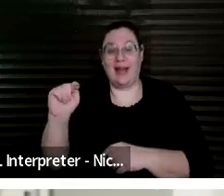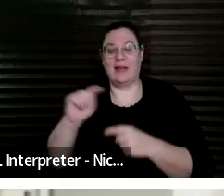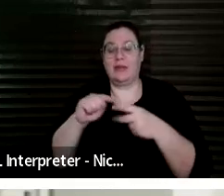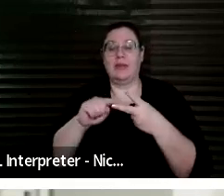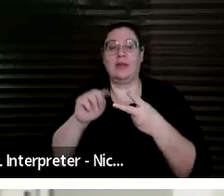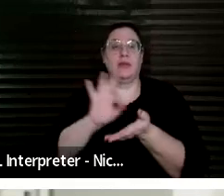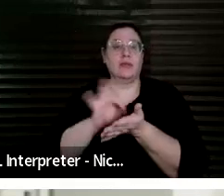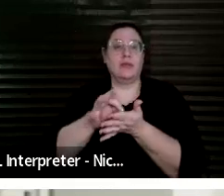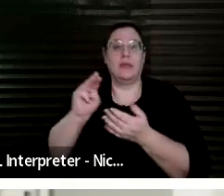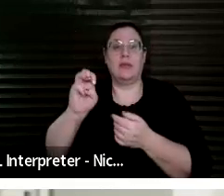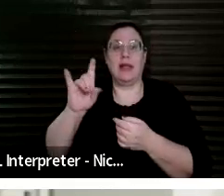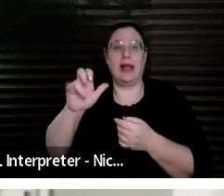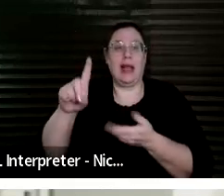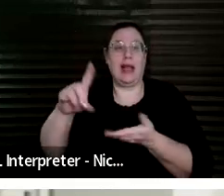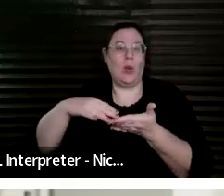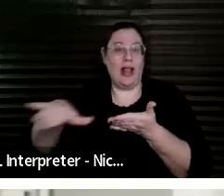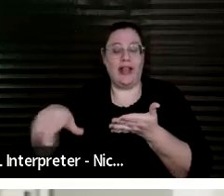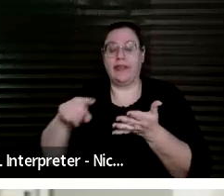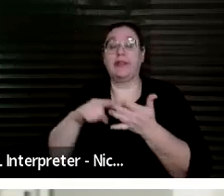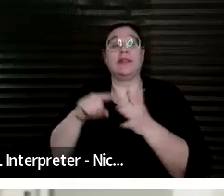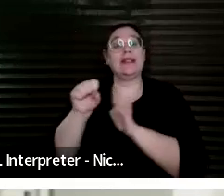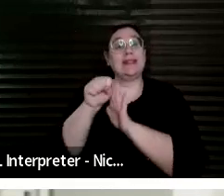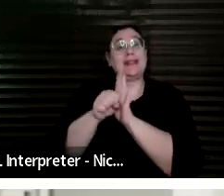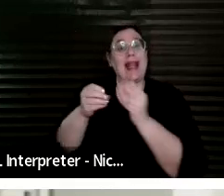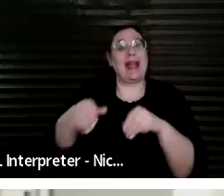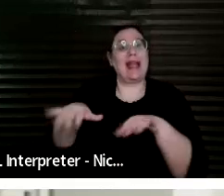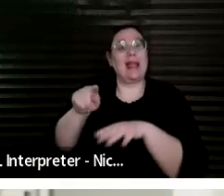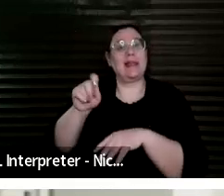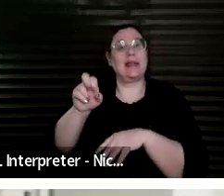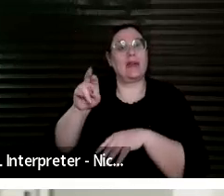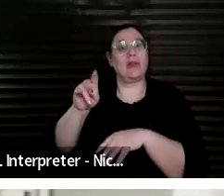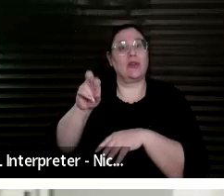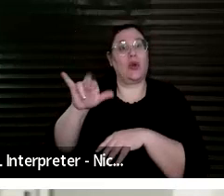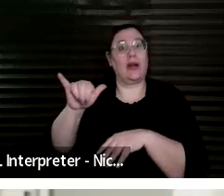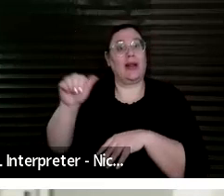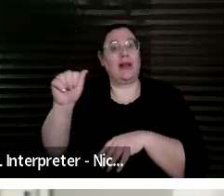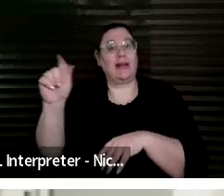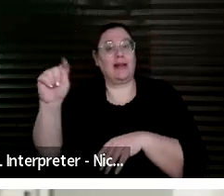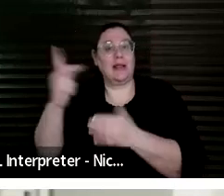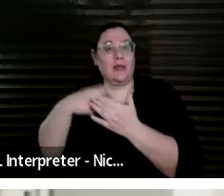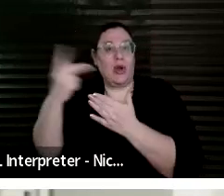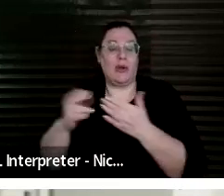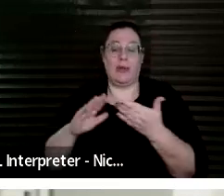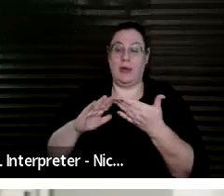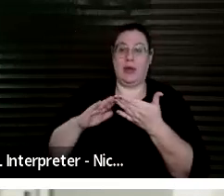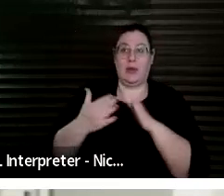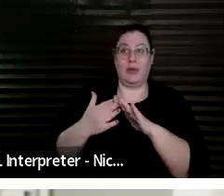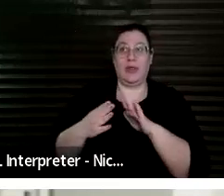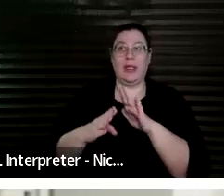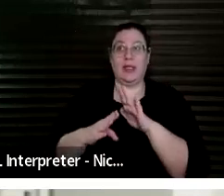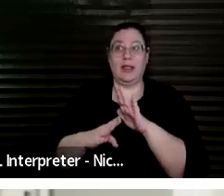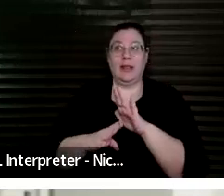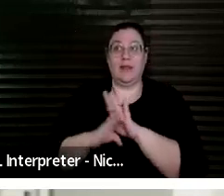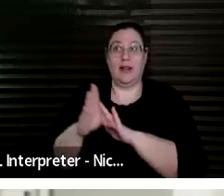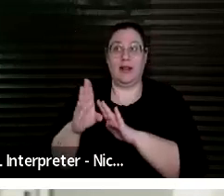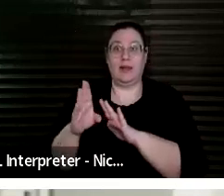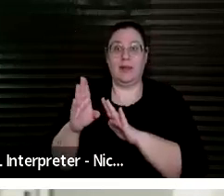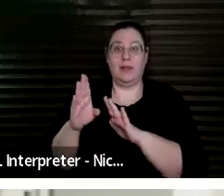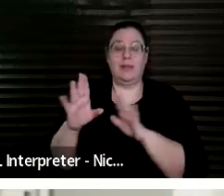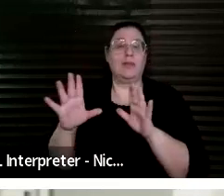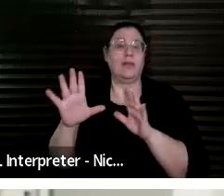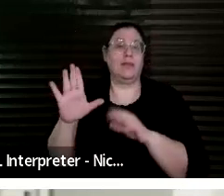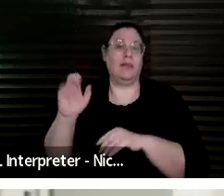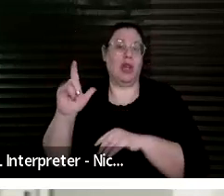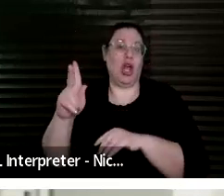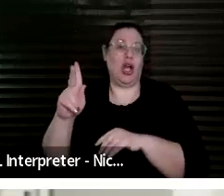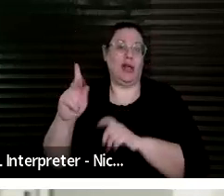AT programs, and community development block grants. Some health and long-term